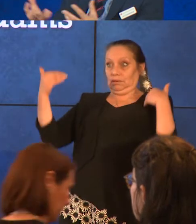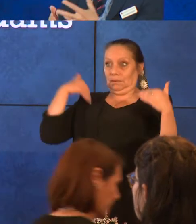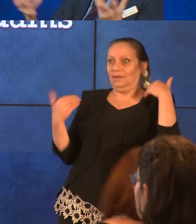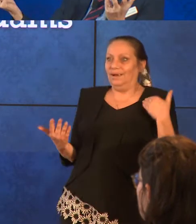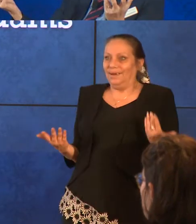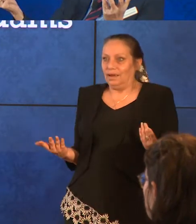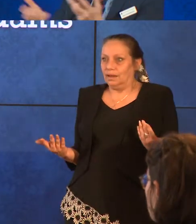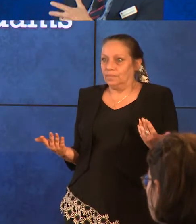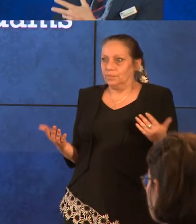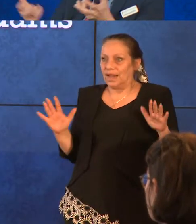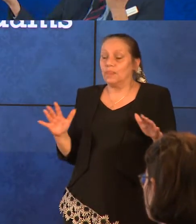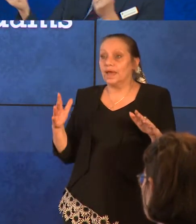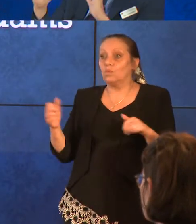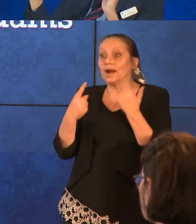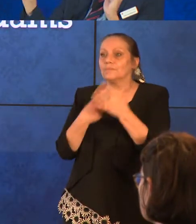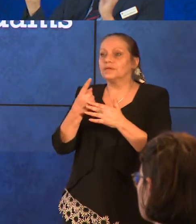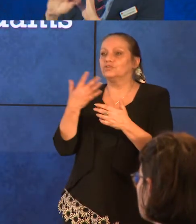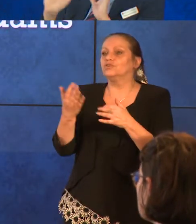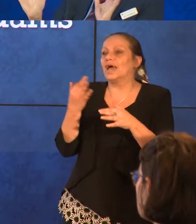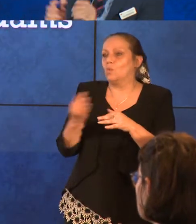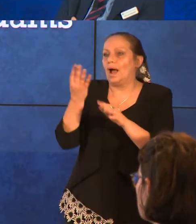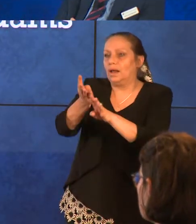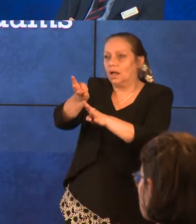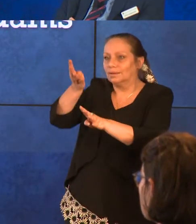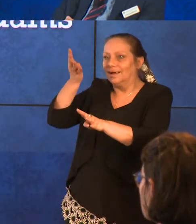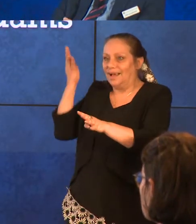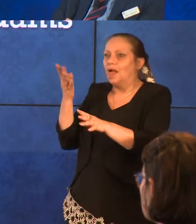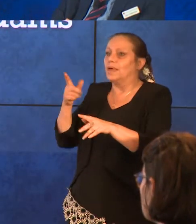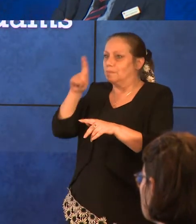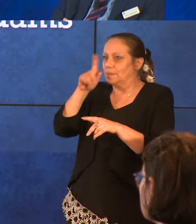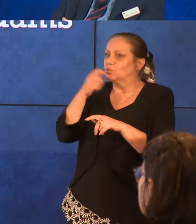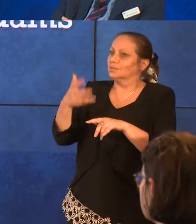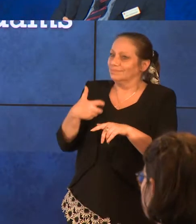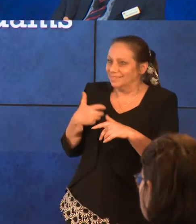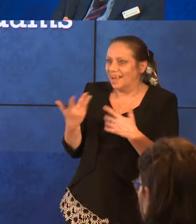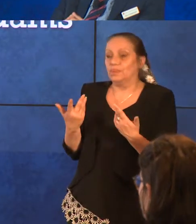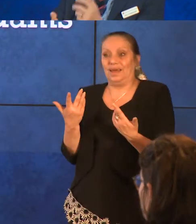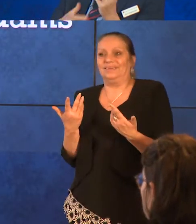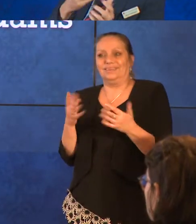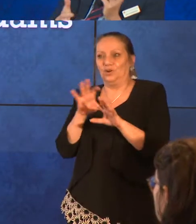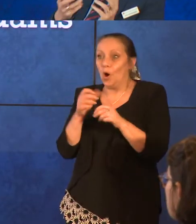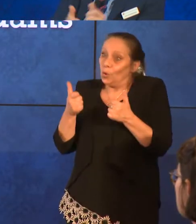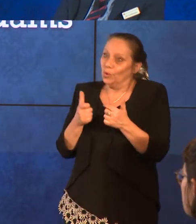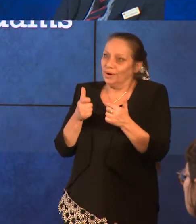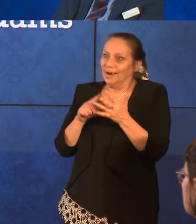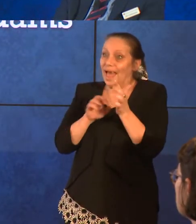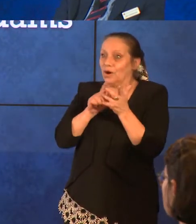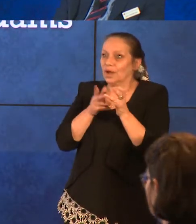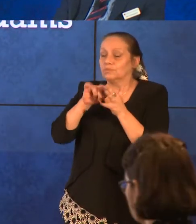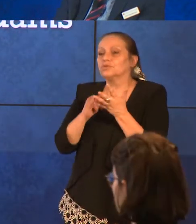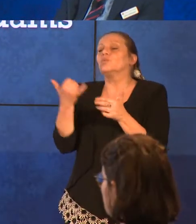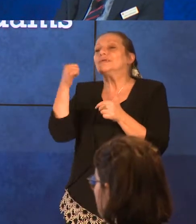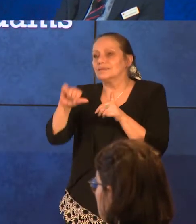swamped, you get waiting, you get queues, you get not good outcomes. So it's still a work in